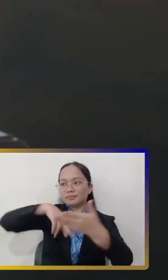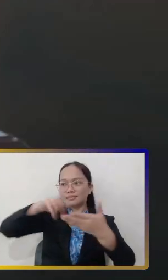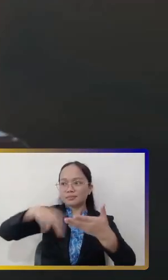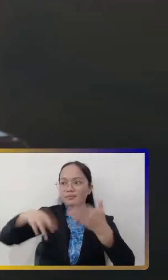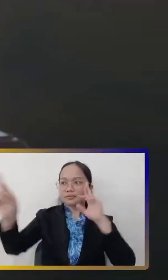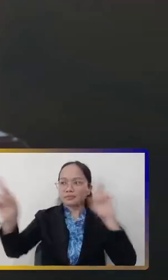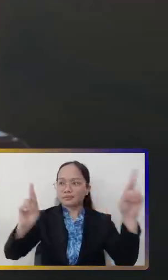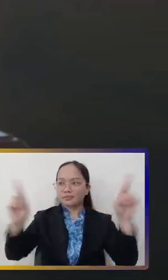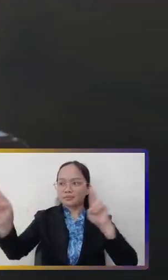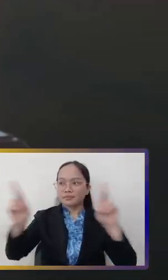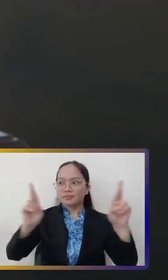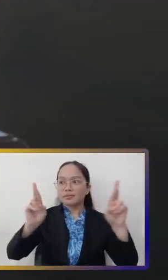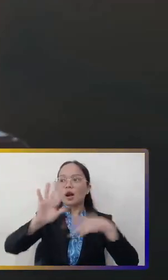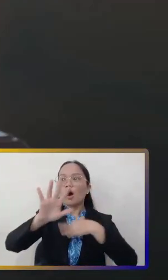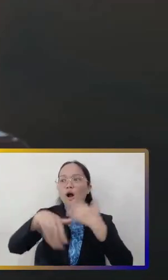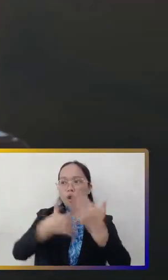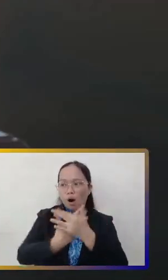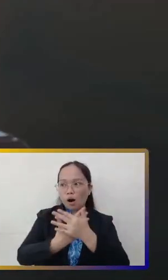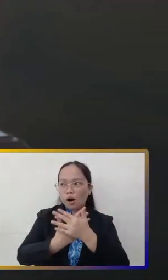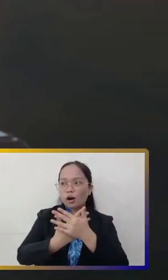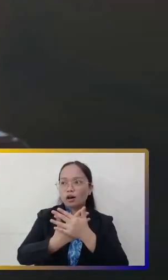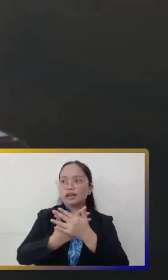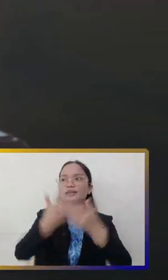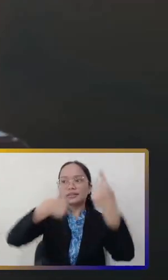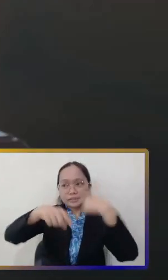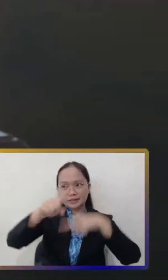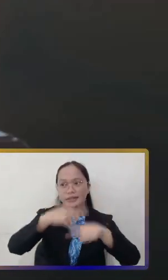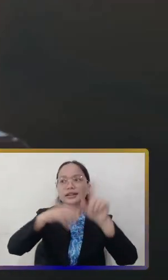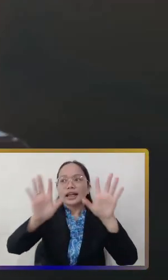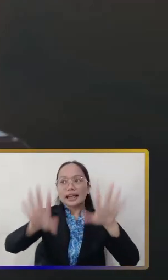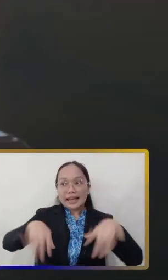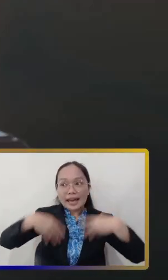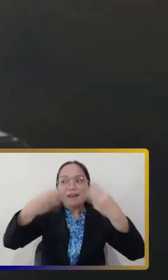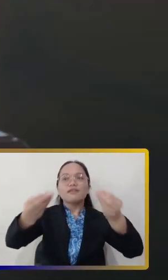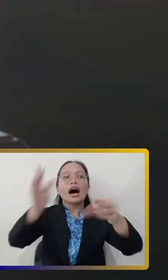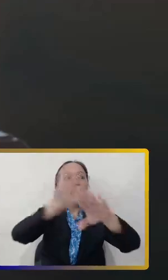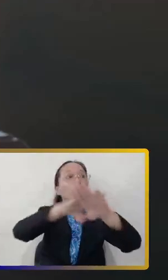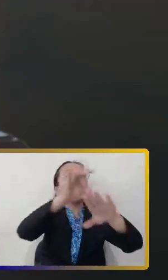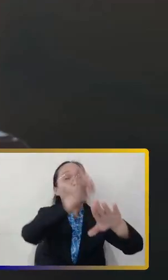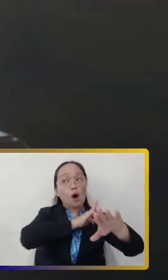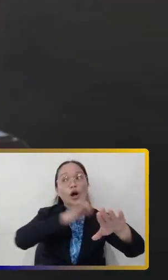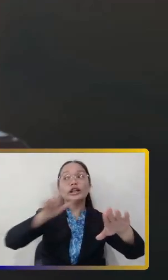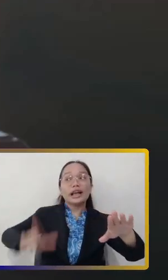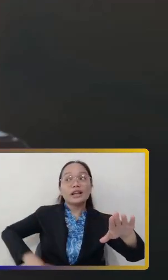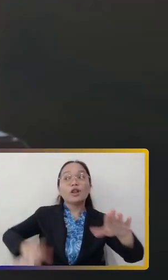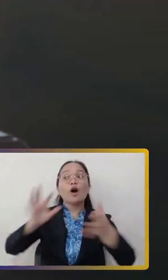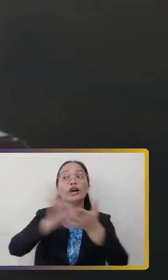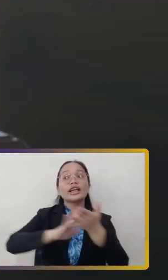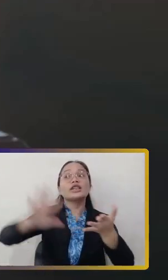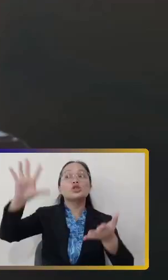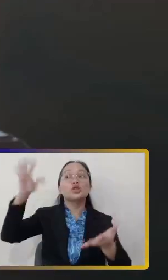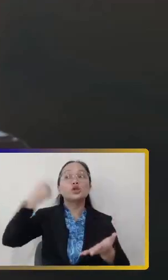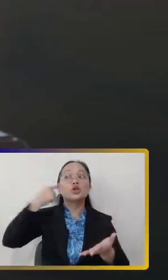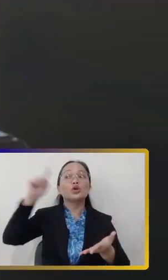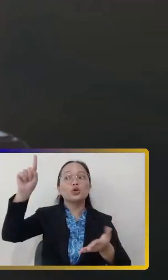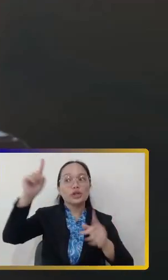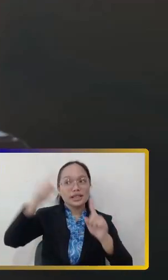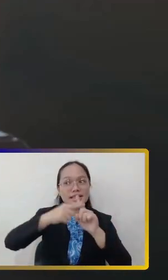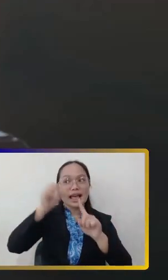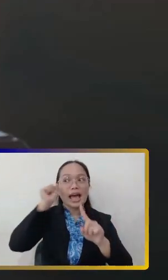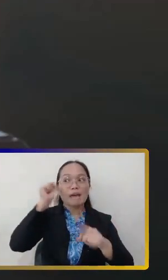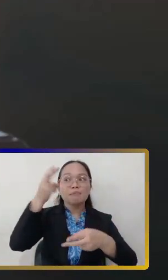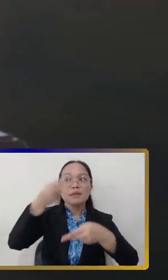all together louder, mga kapatid. Alright, ready, go. Give unto the Lord the glory due unto